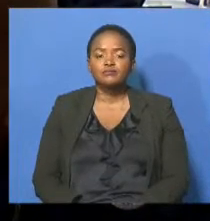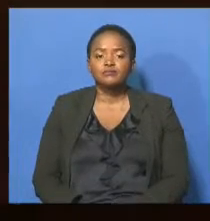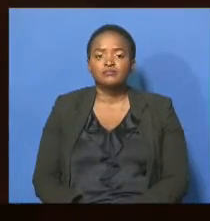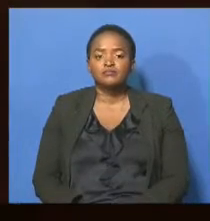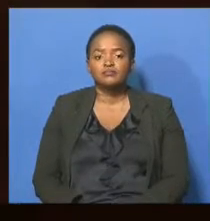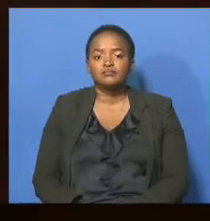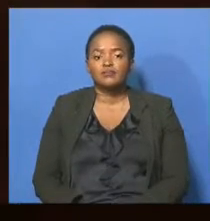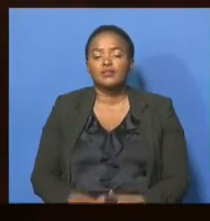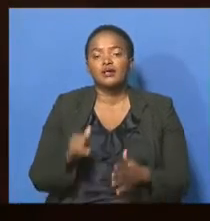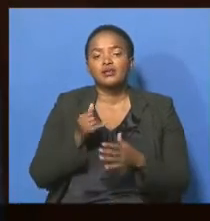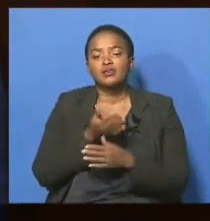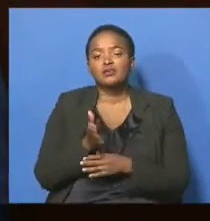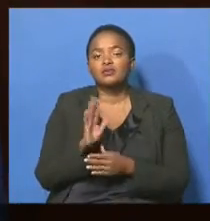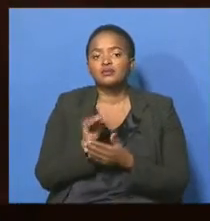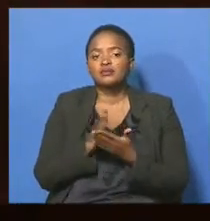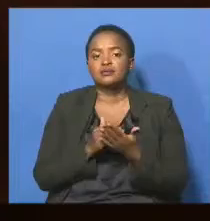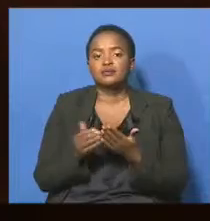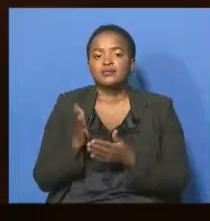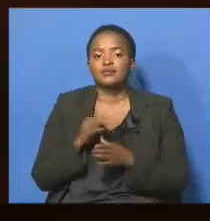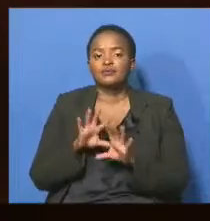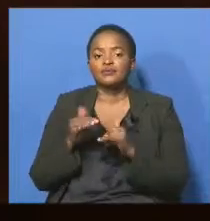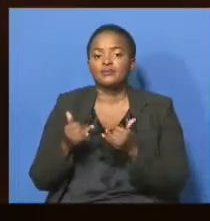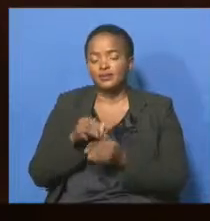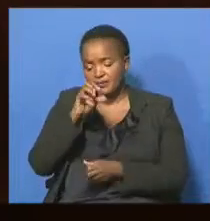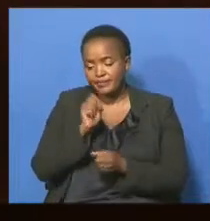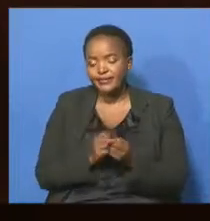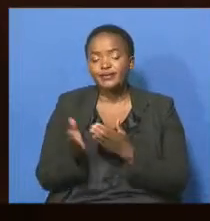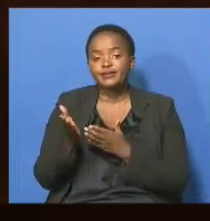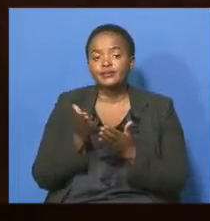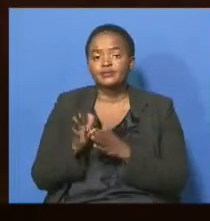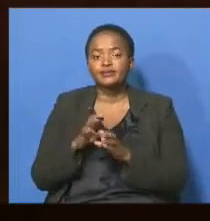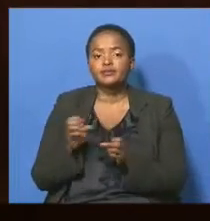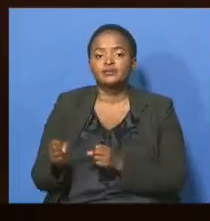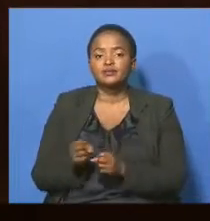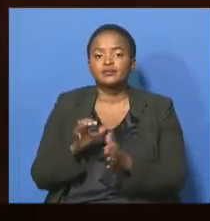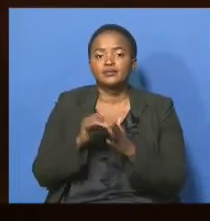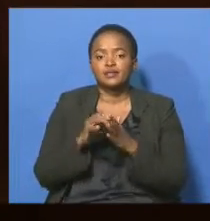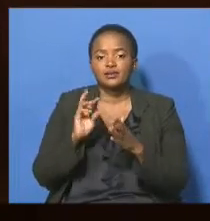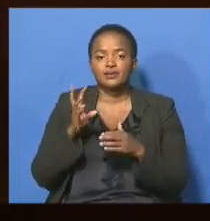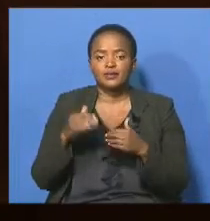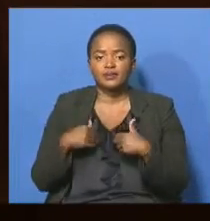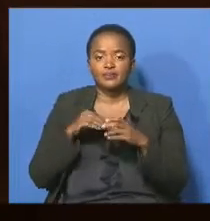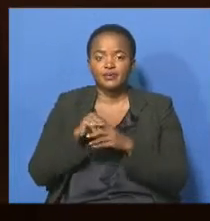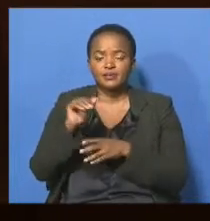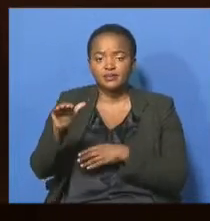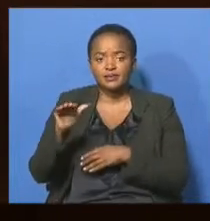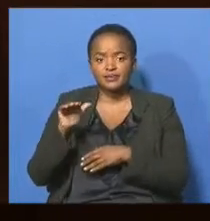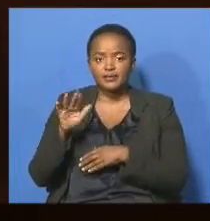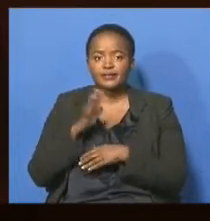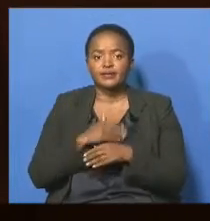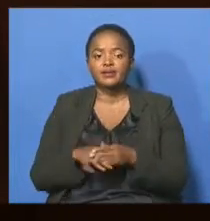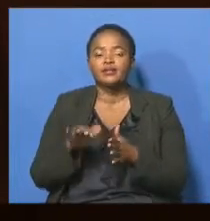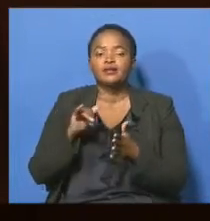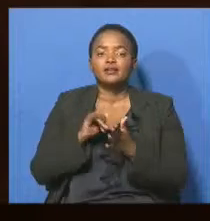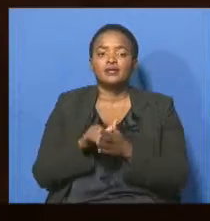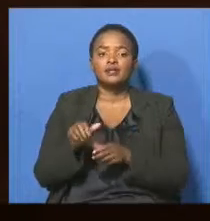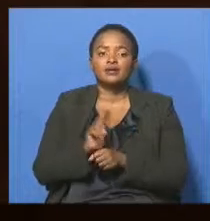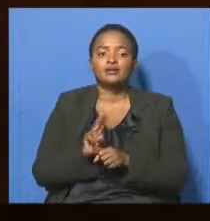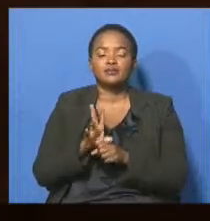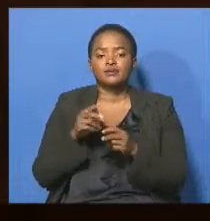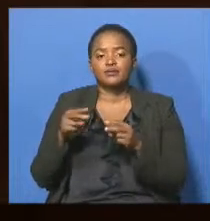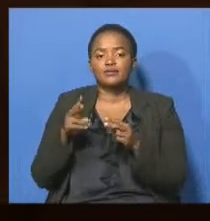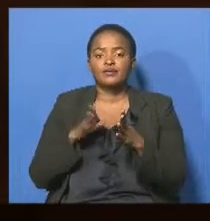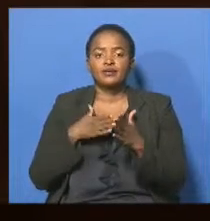Right, so those are some of the community policing strategies that we have in Zimbabwe that we use in the